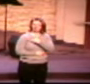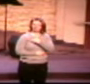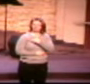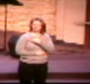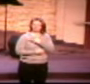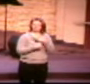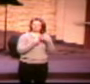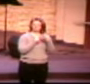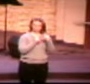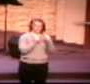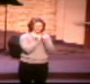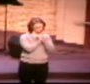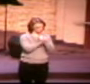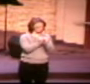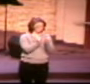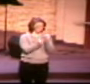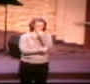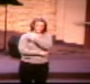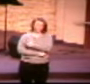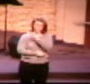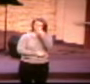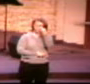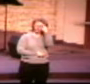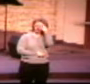to be with you and for you.